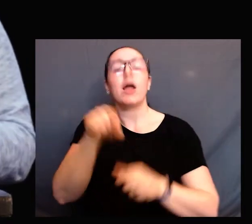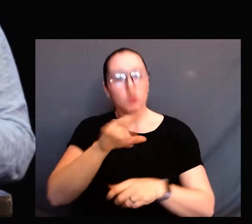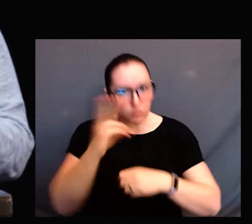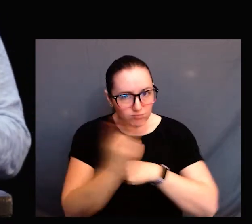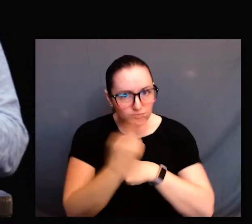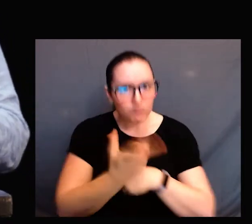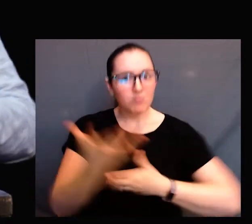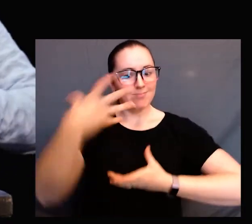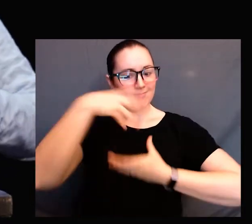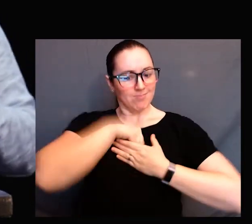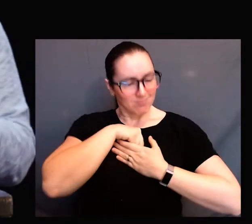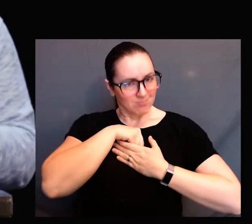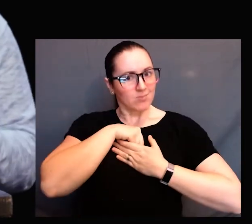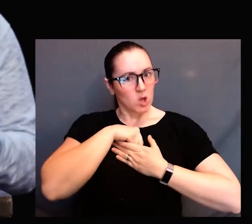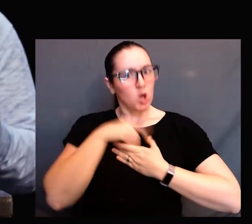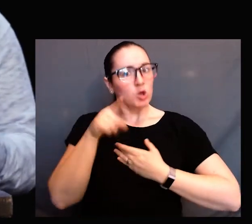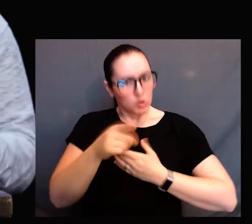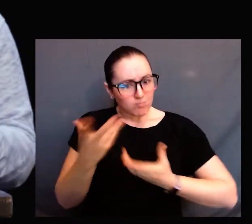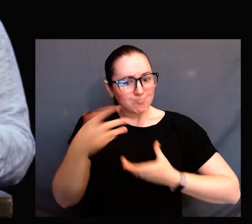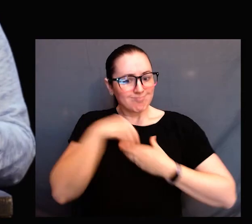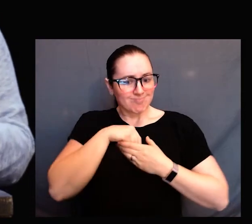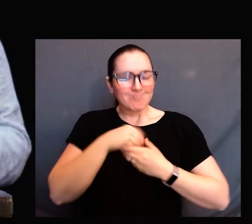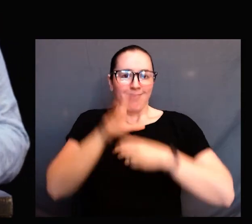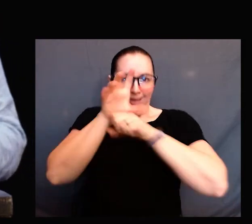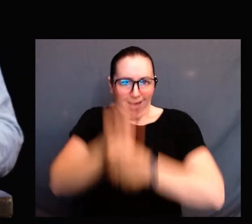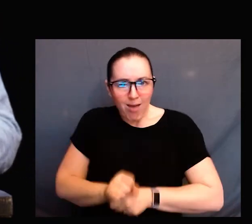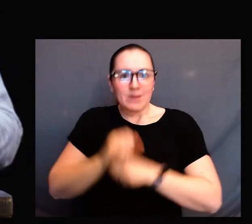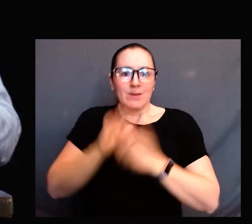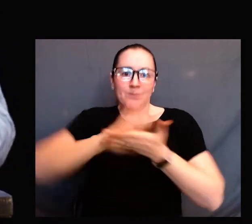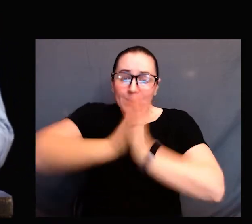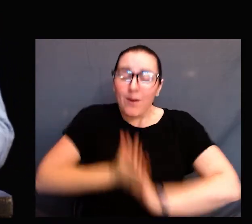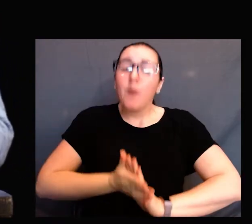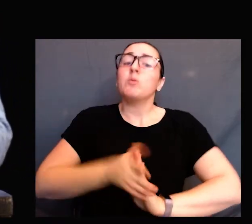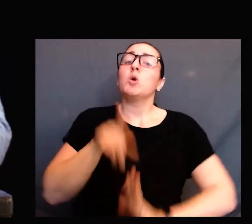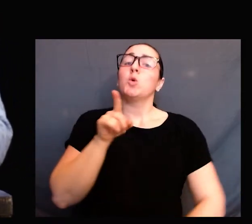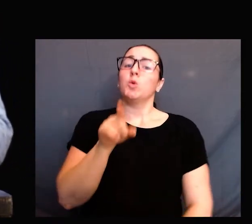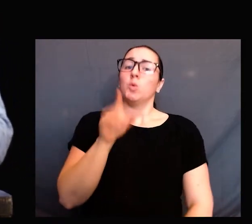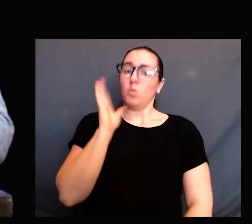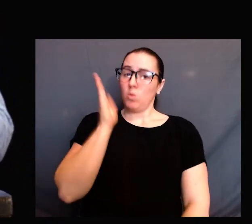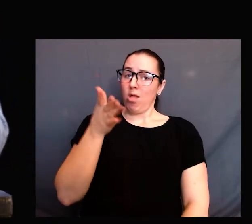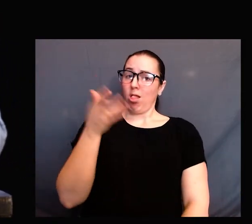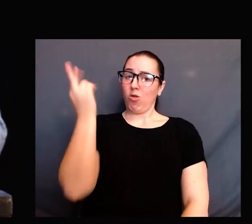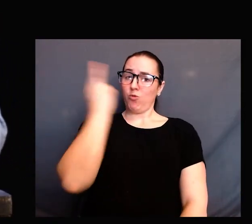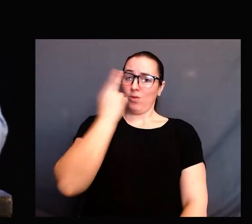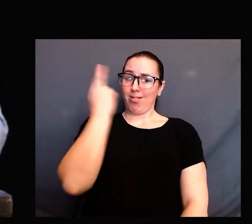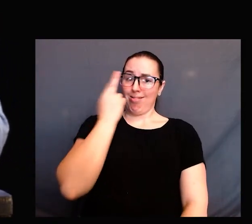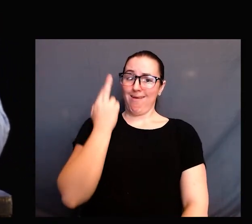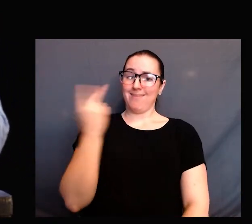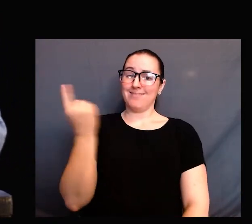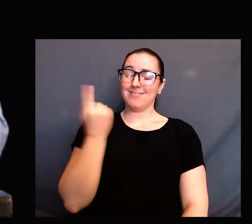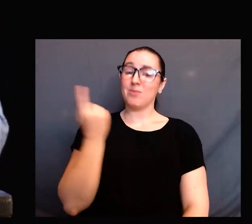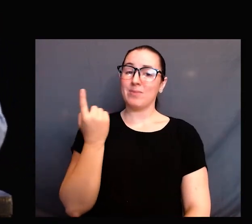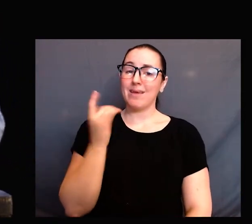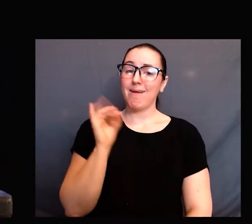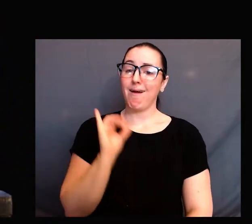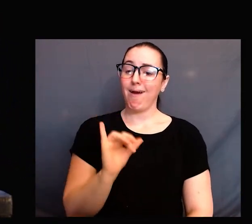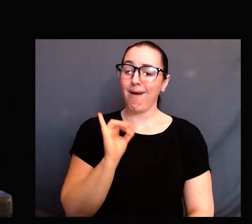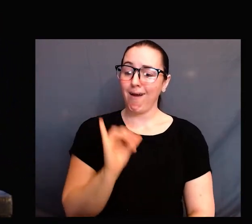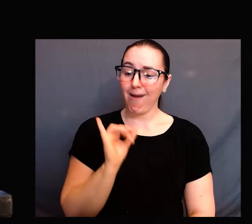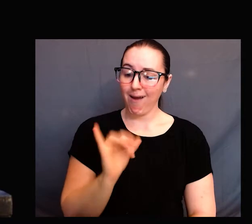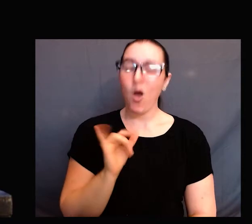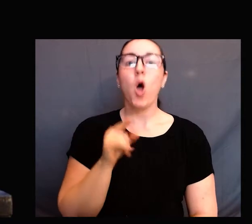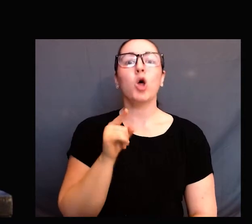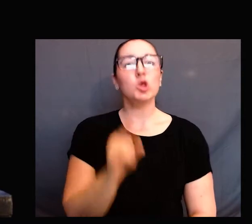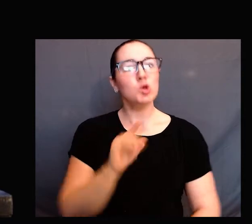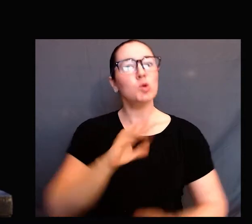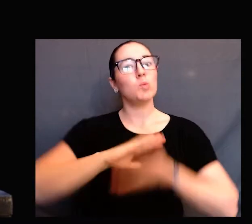into practice and you continue to put it into practice, you'll realize something. You'll realize that you are